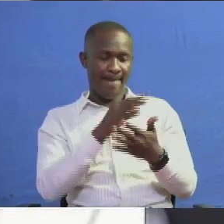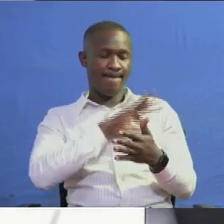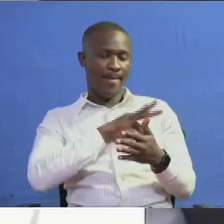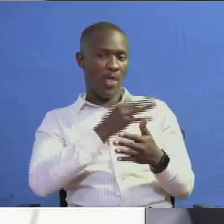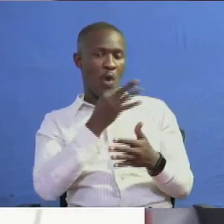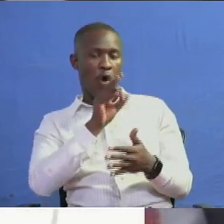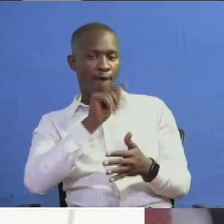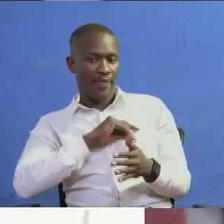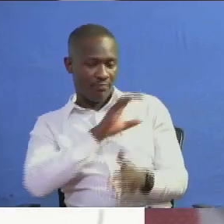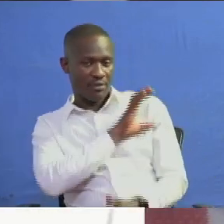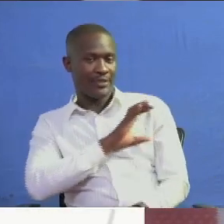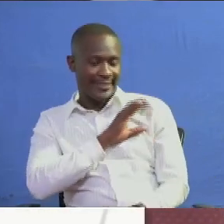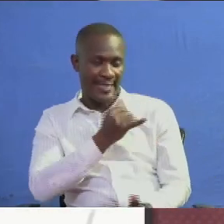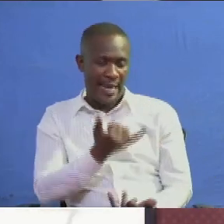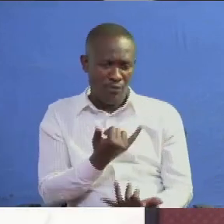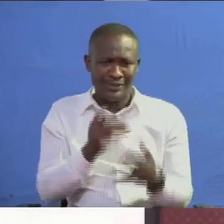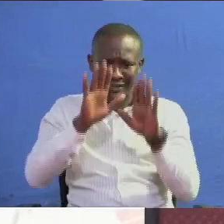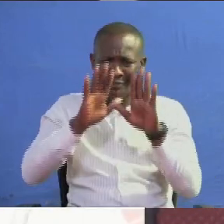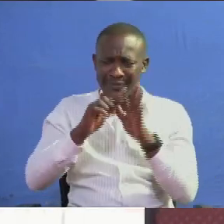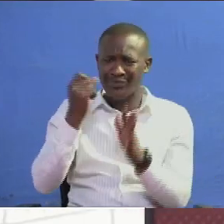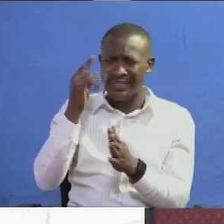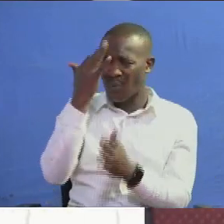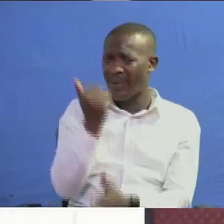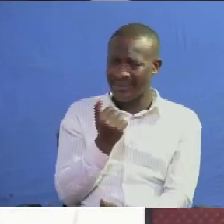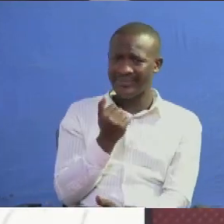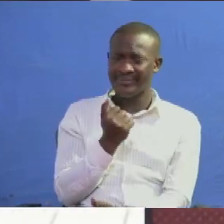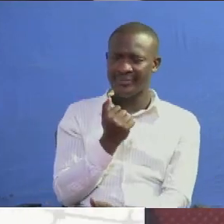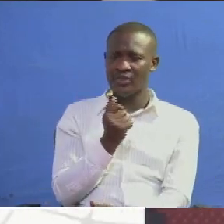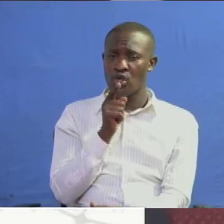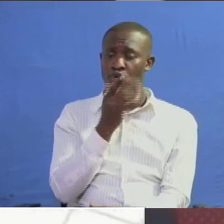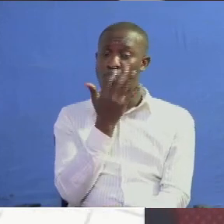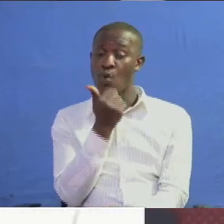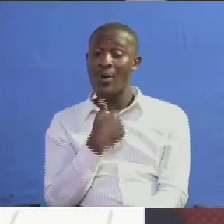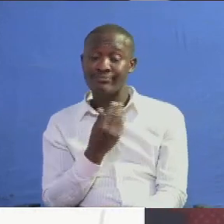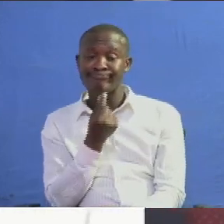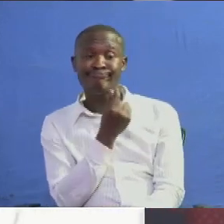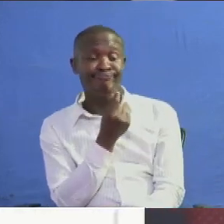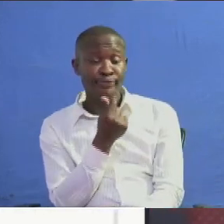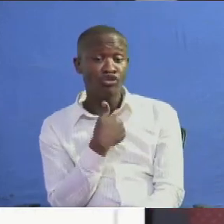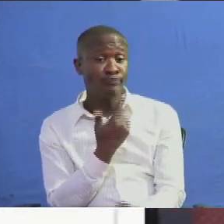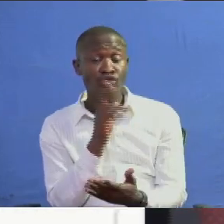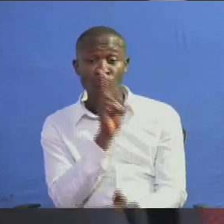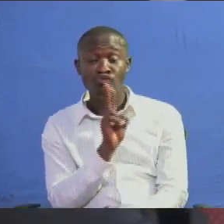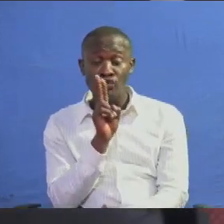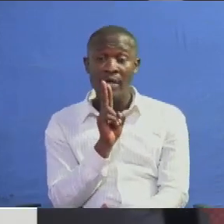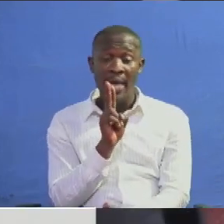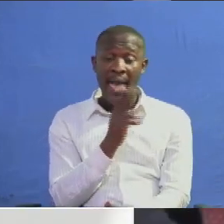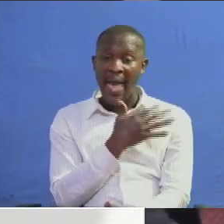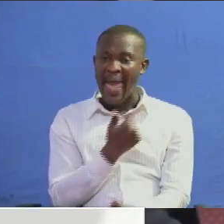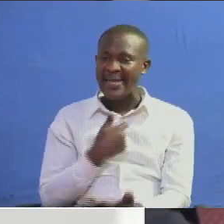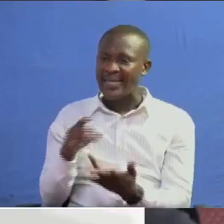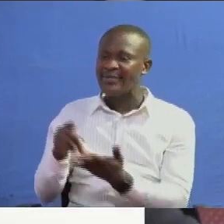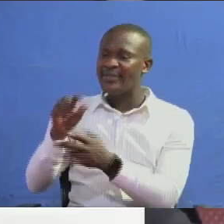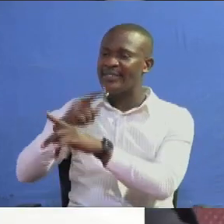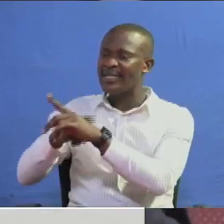of the citizens. Now, it's important to understand why you want money to be spent, and especially